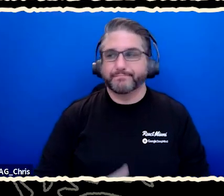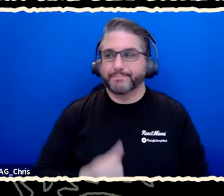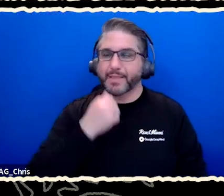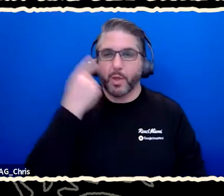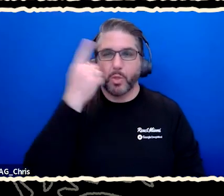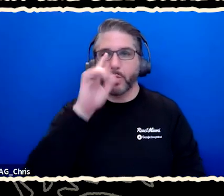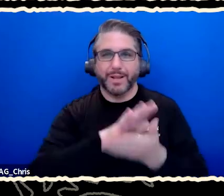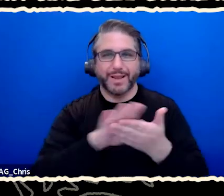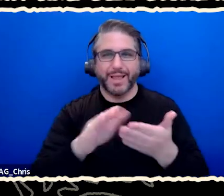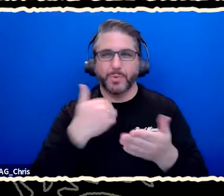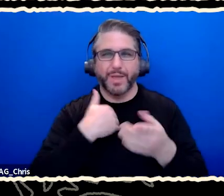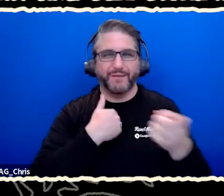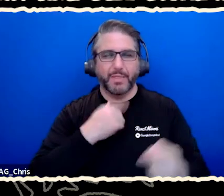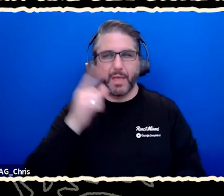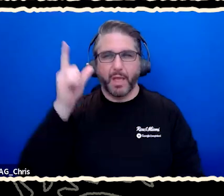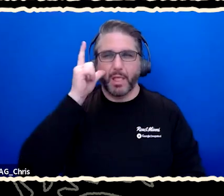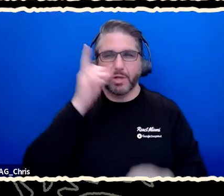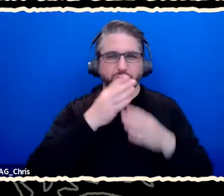So can we do better?